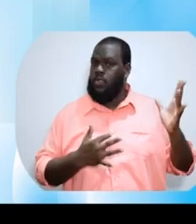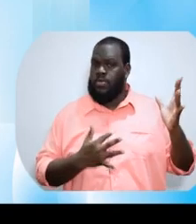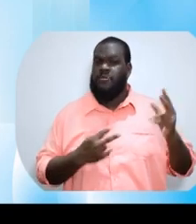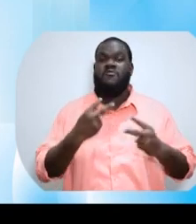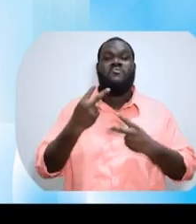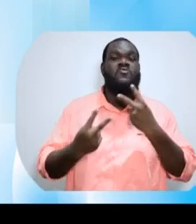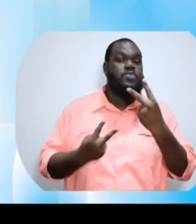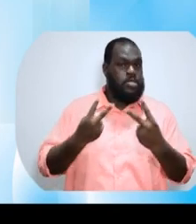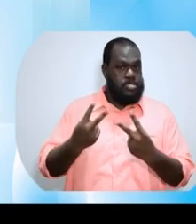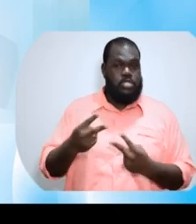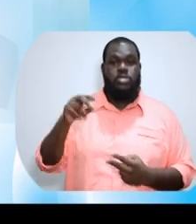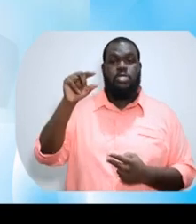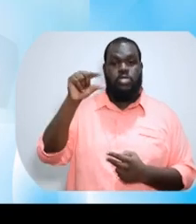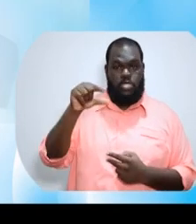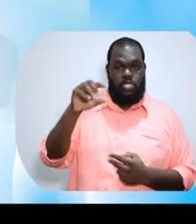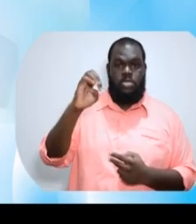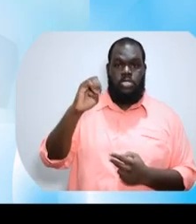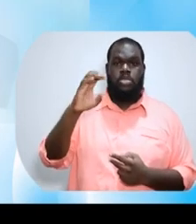at